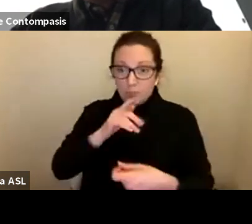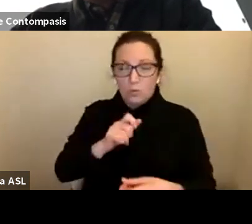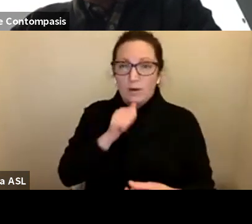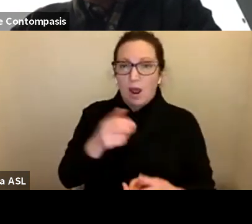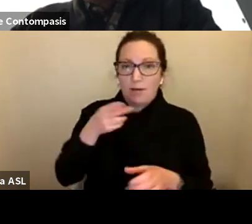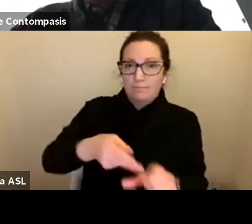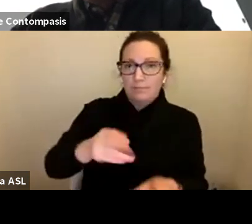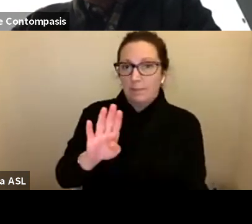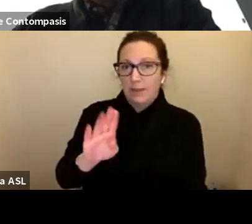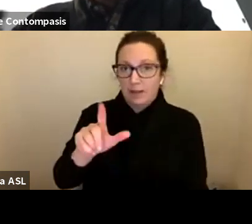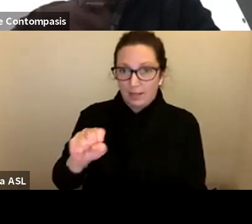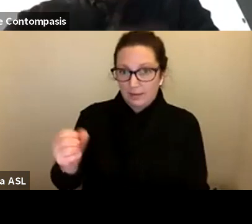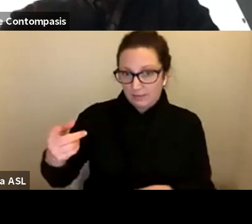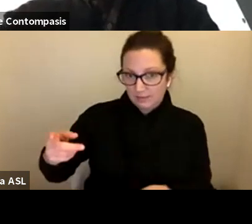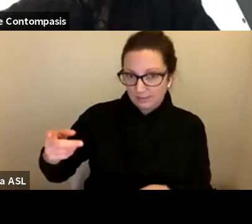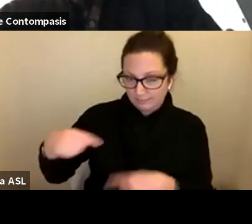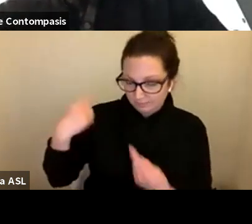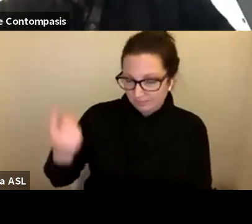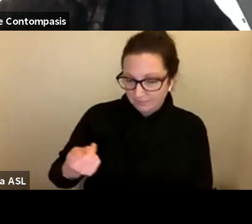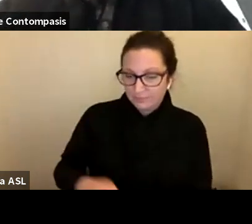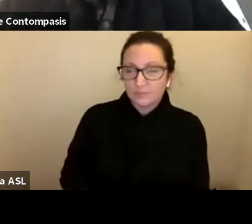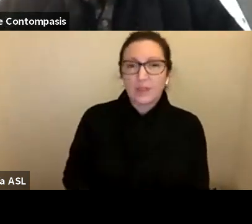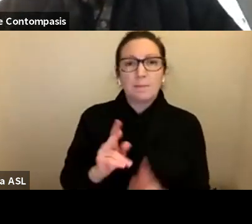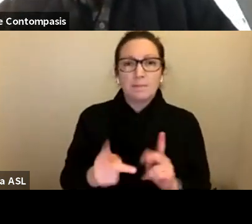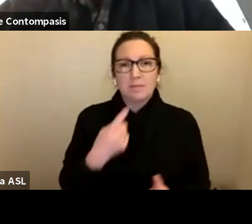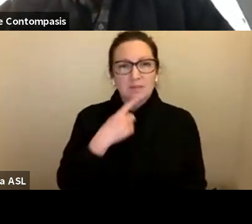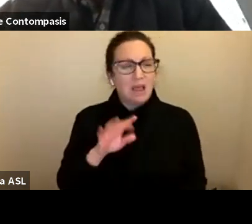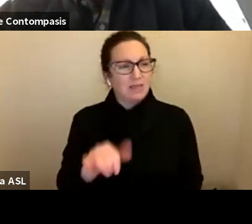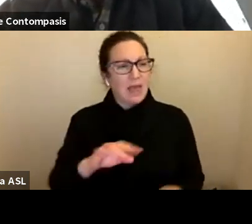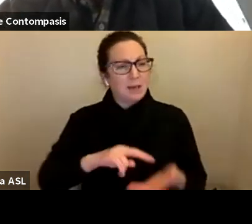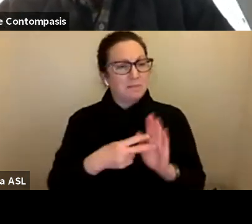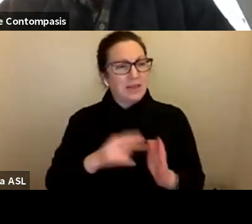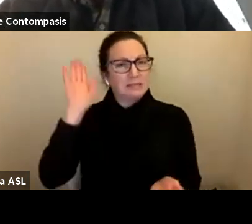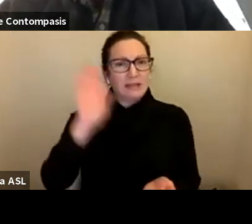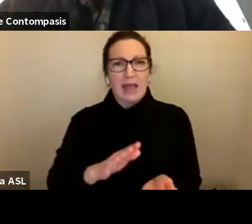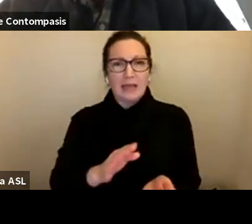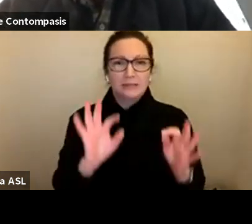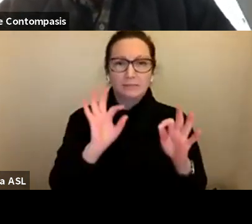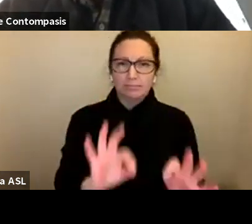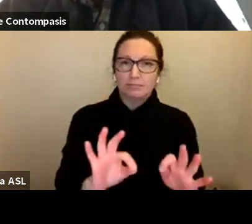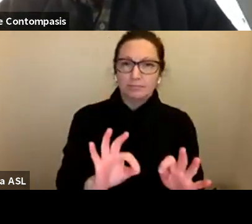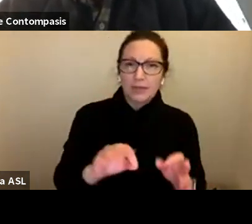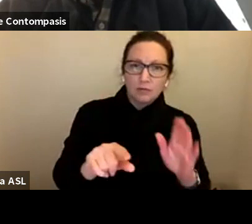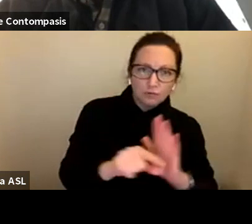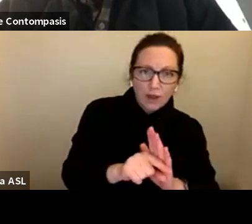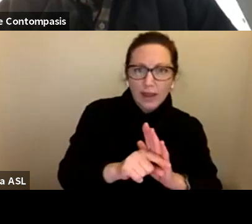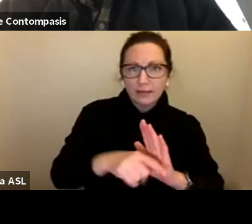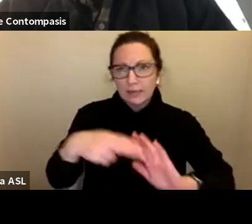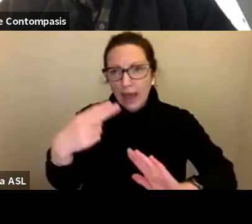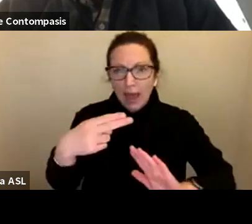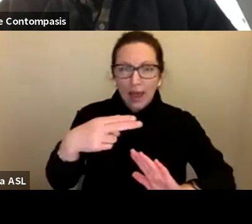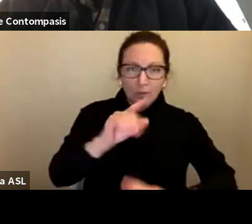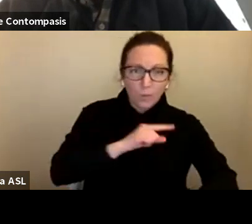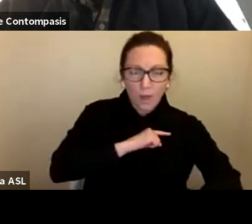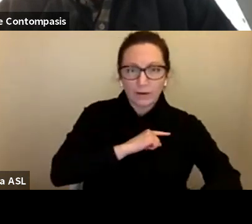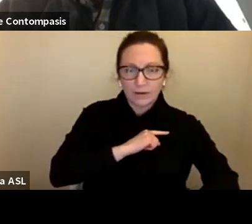say this approach will diminish rigor, and we disagree. Rigor comes from the curriculum, and that will not change. As